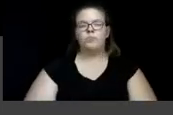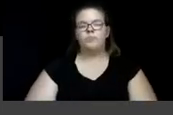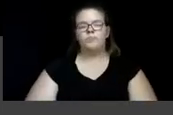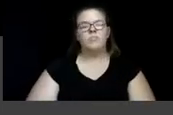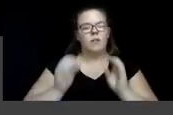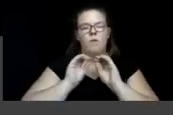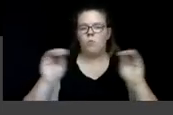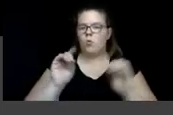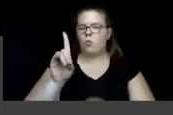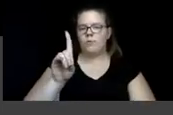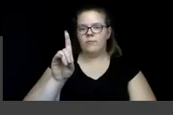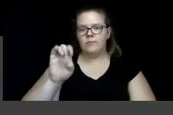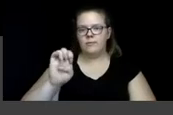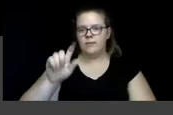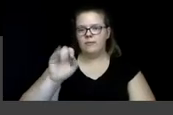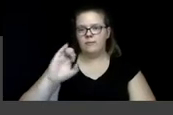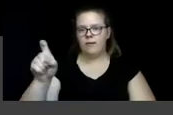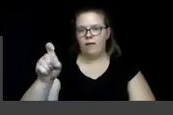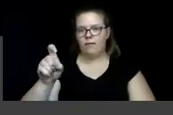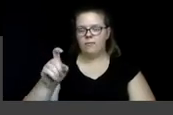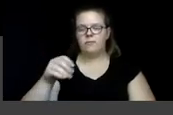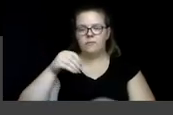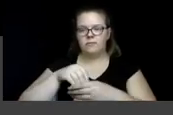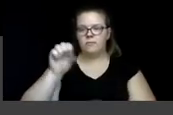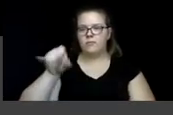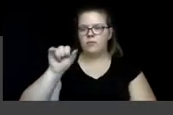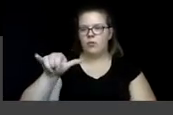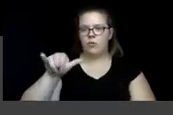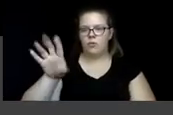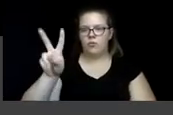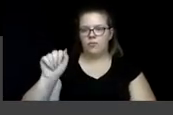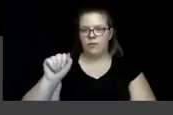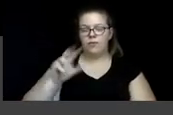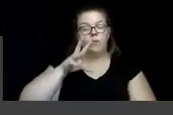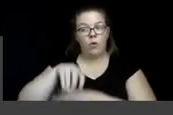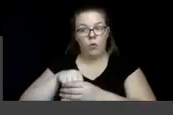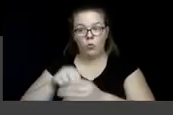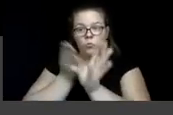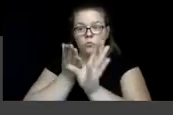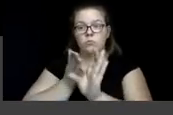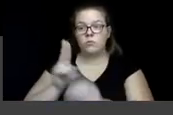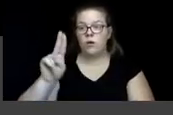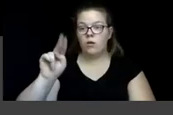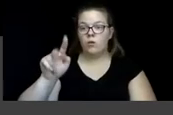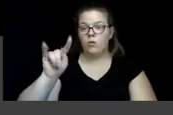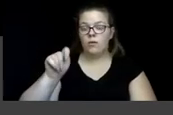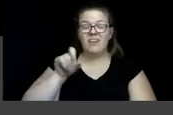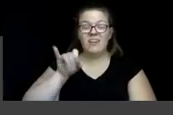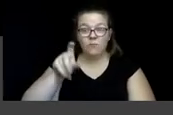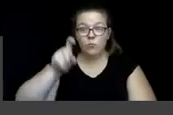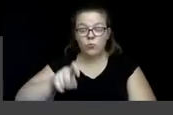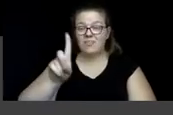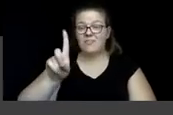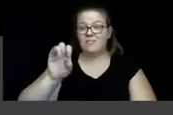detox at the Syracuse VA, including the psych unit. If somebody needed detox, the Syracuse